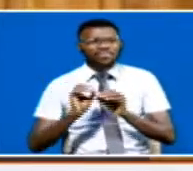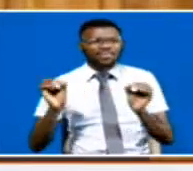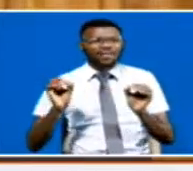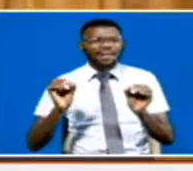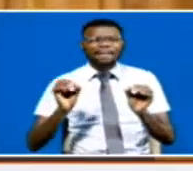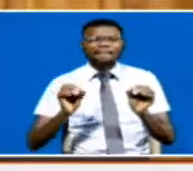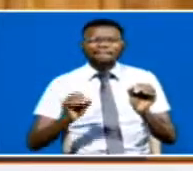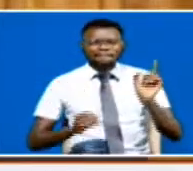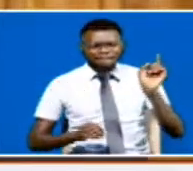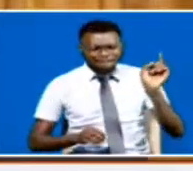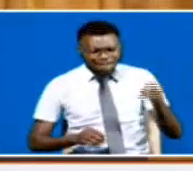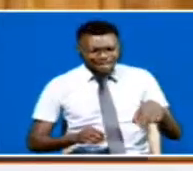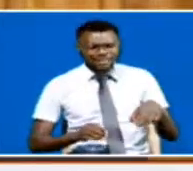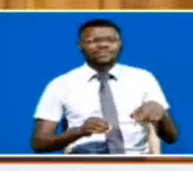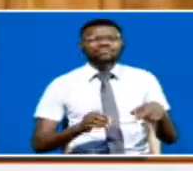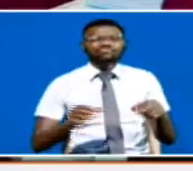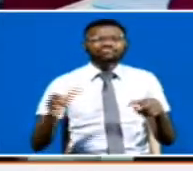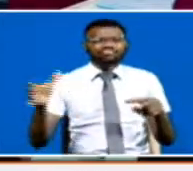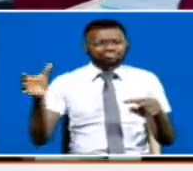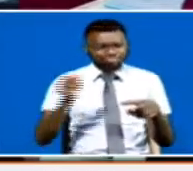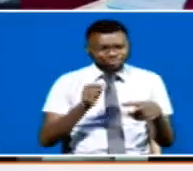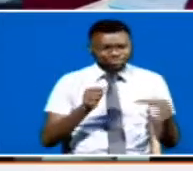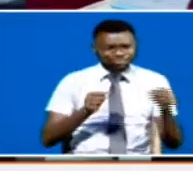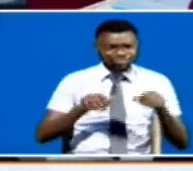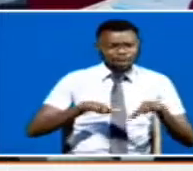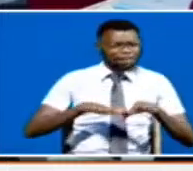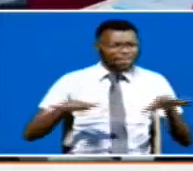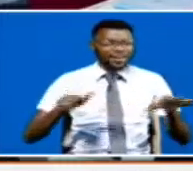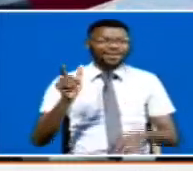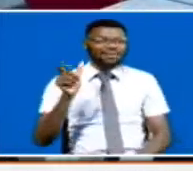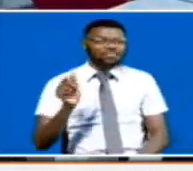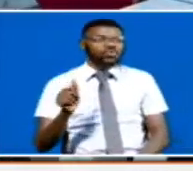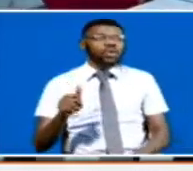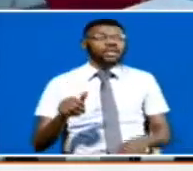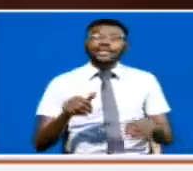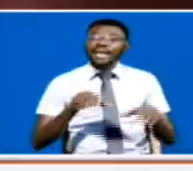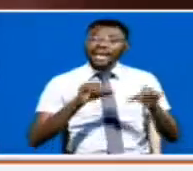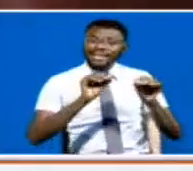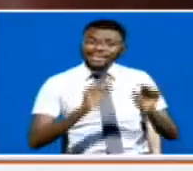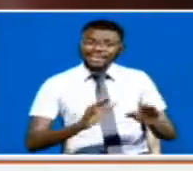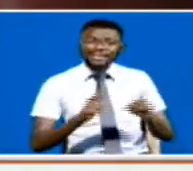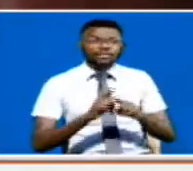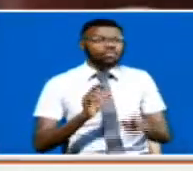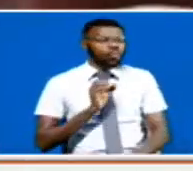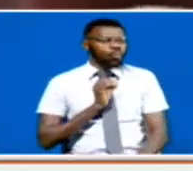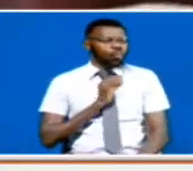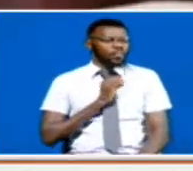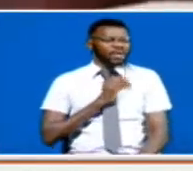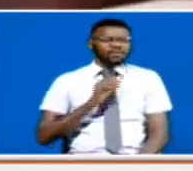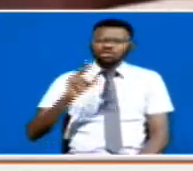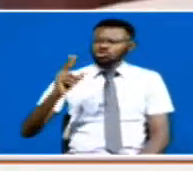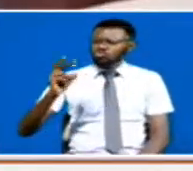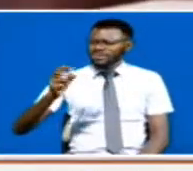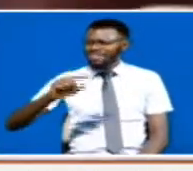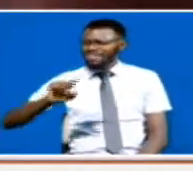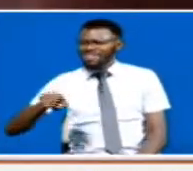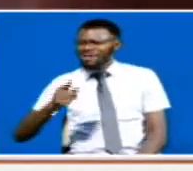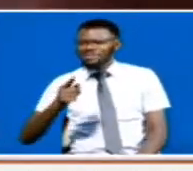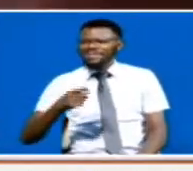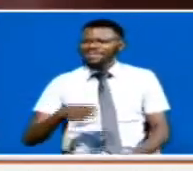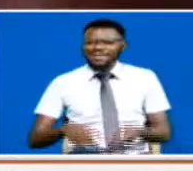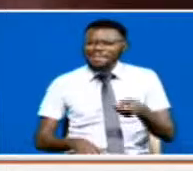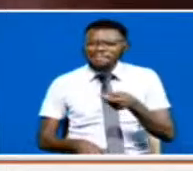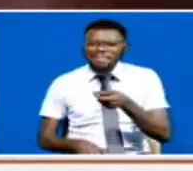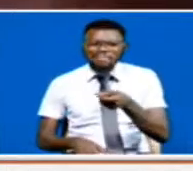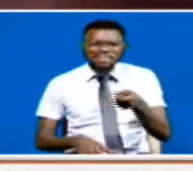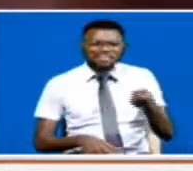permanent and pensionable terms. The teachers have also lamented over the 20,000 shillings pay they receive,